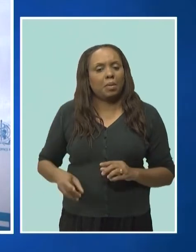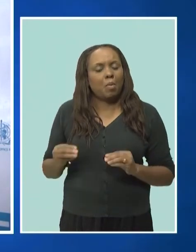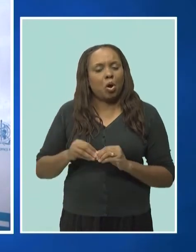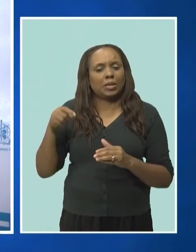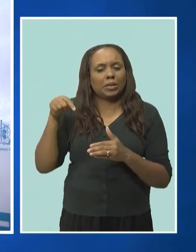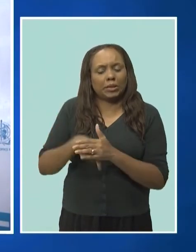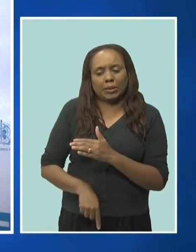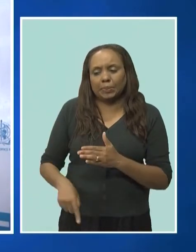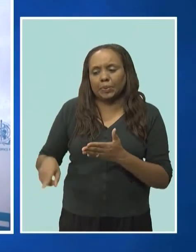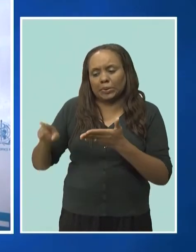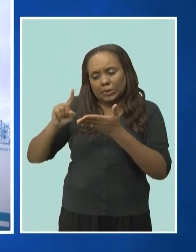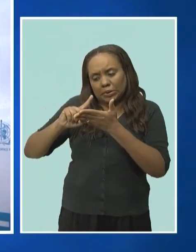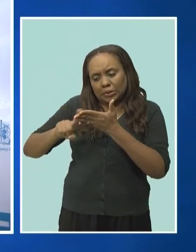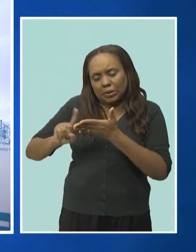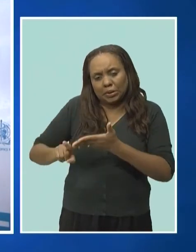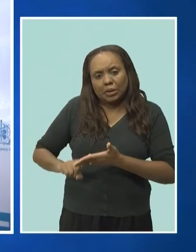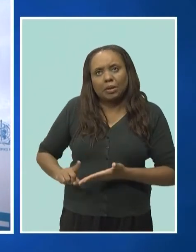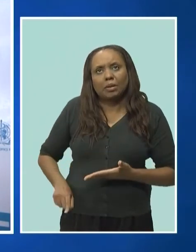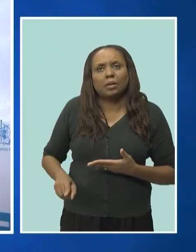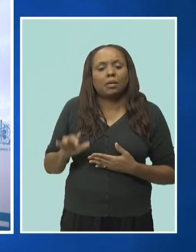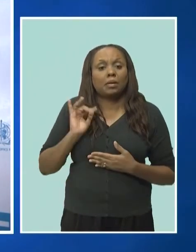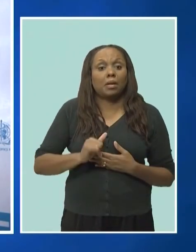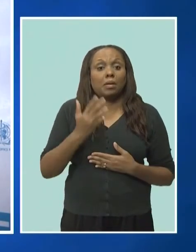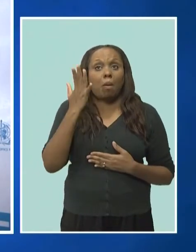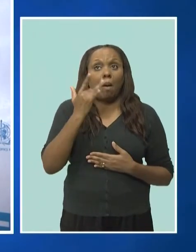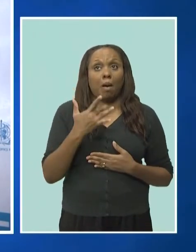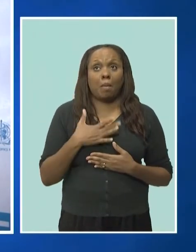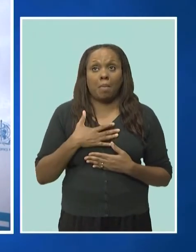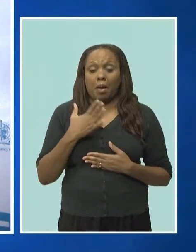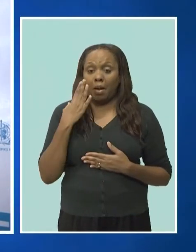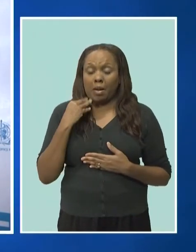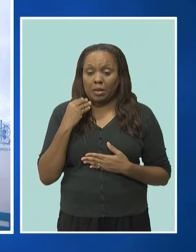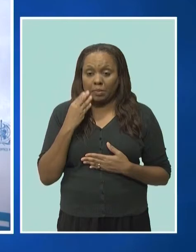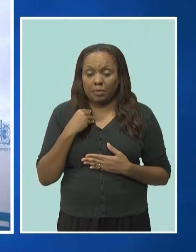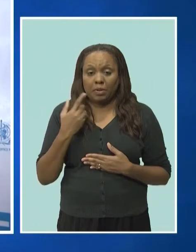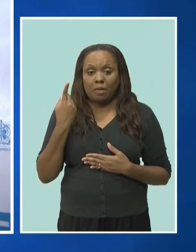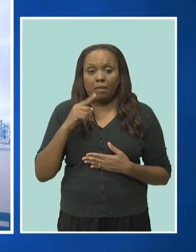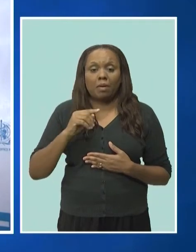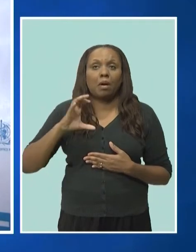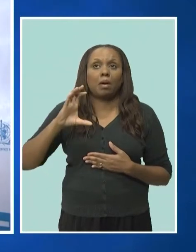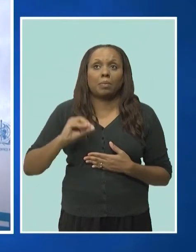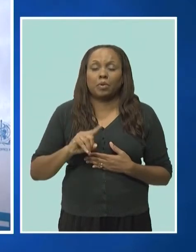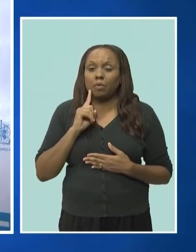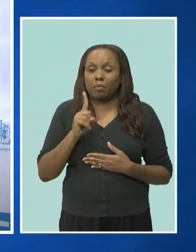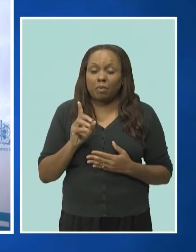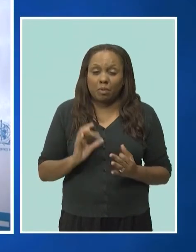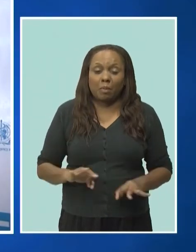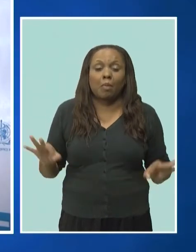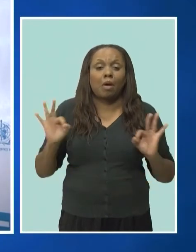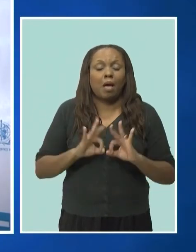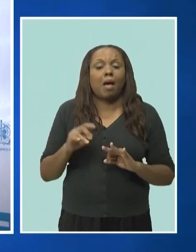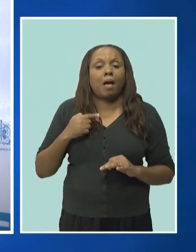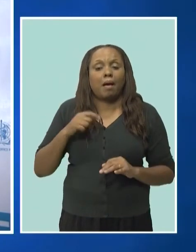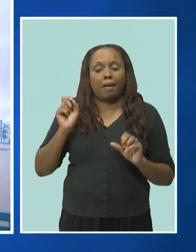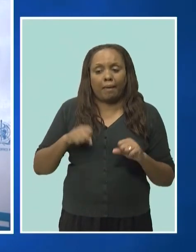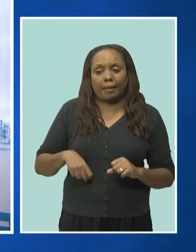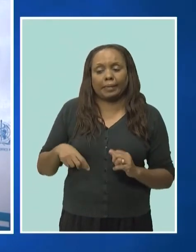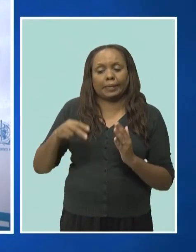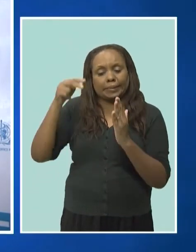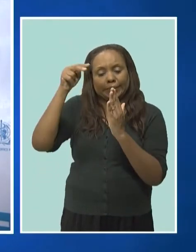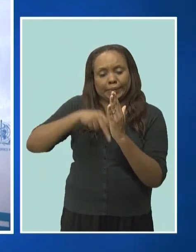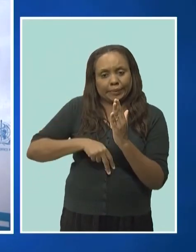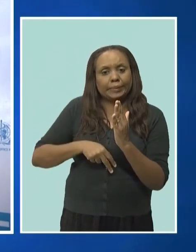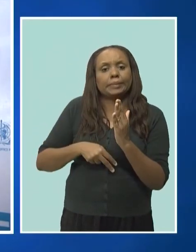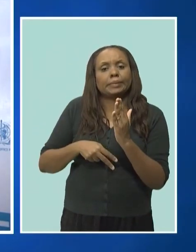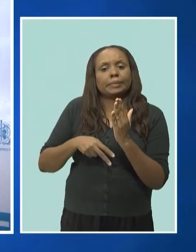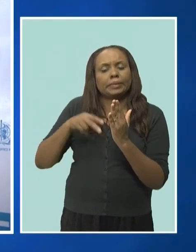value, that's the great value of my experience to the company, because I can look at it and see